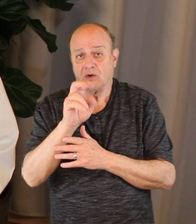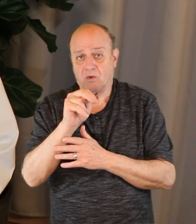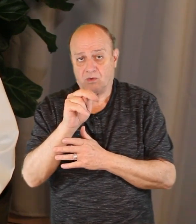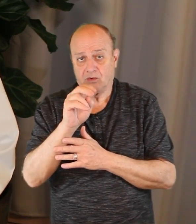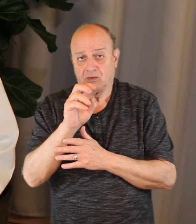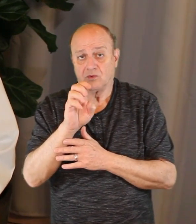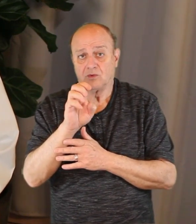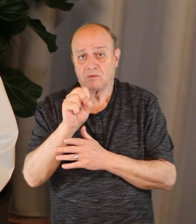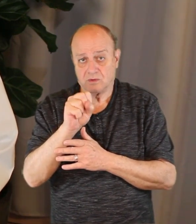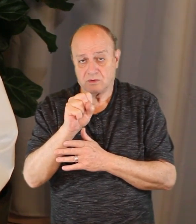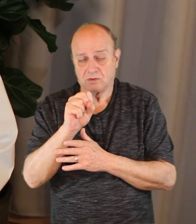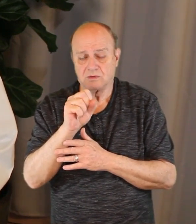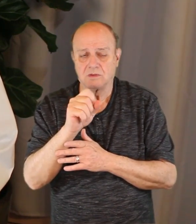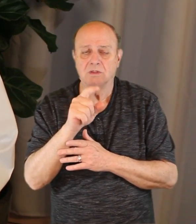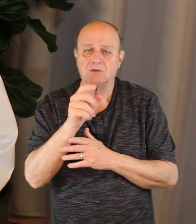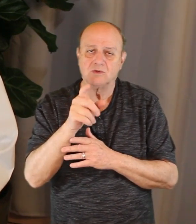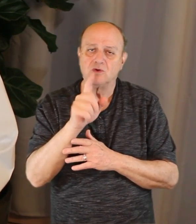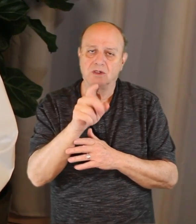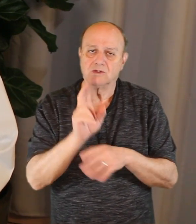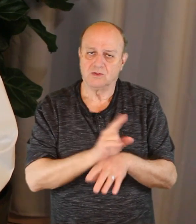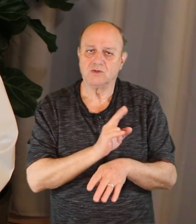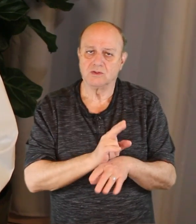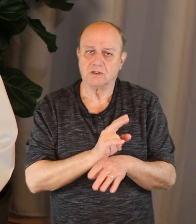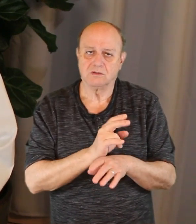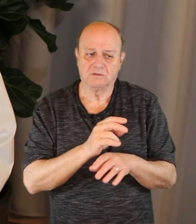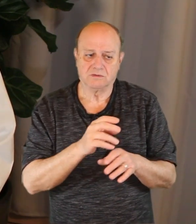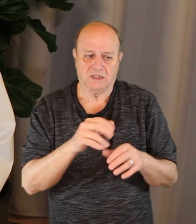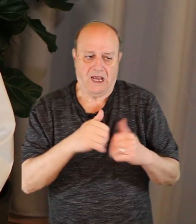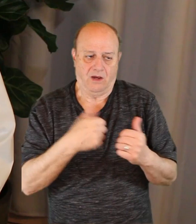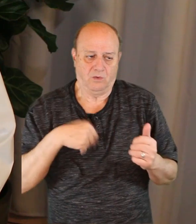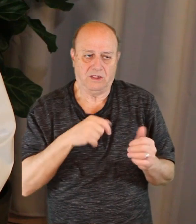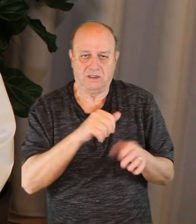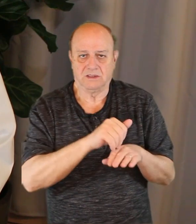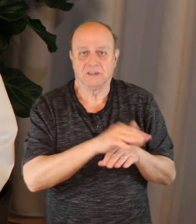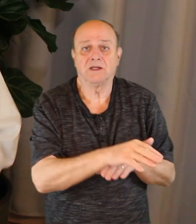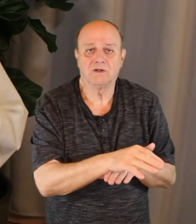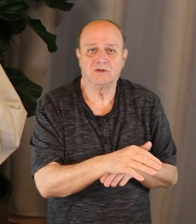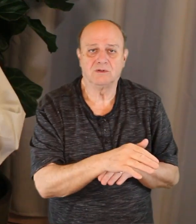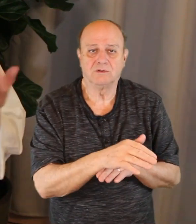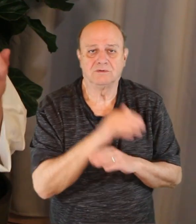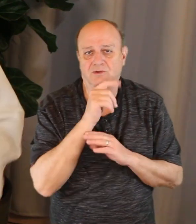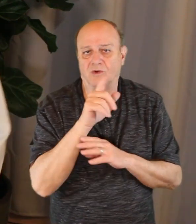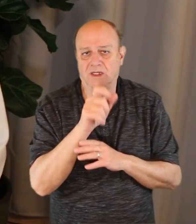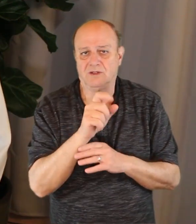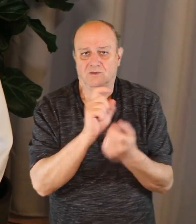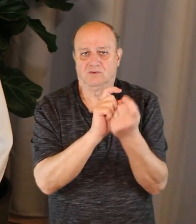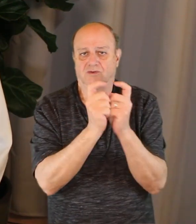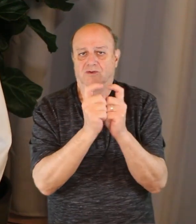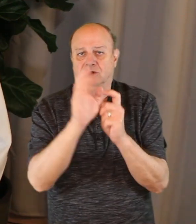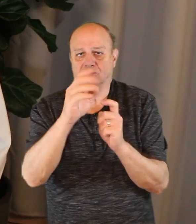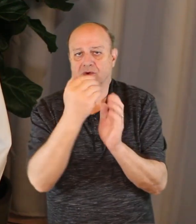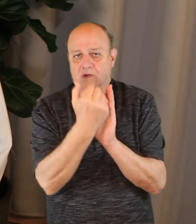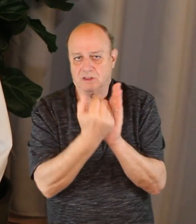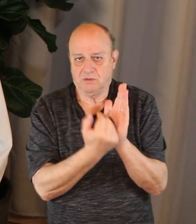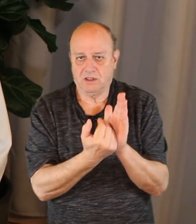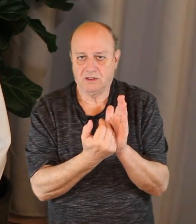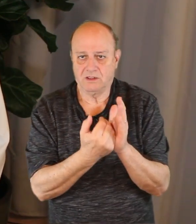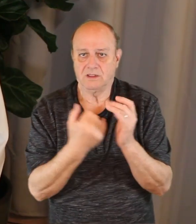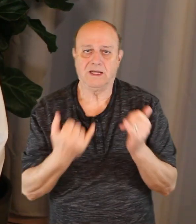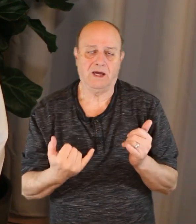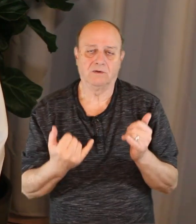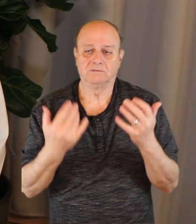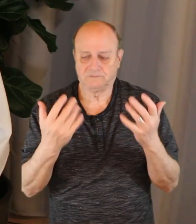without compromising your recipe or having to make any adjustments. There you have it. The only thing I would like to caution you now